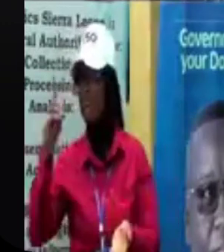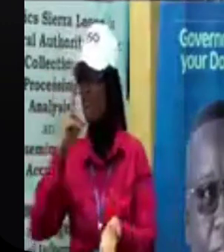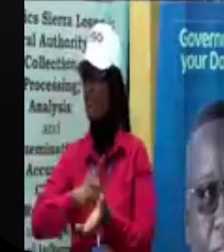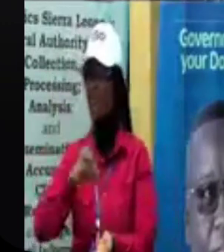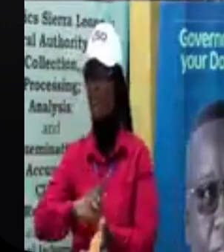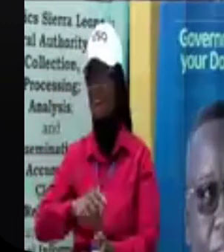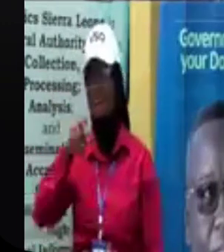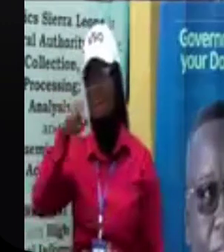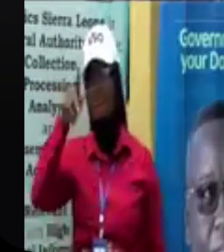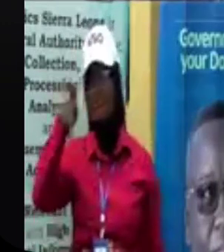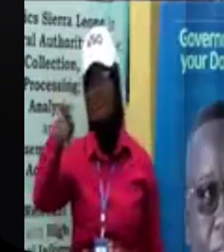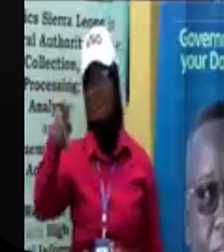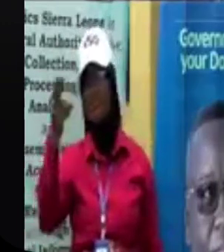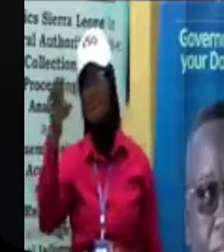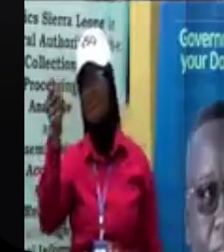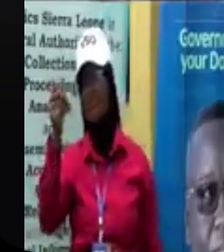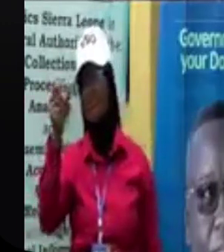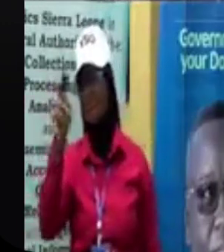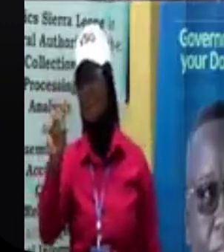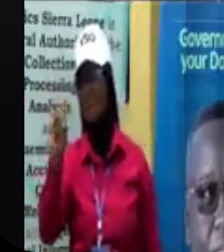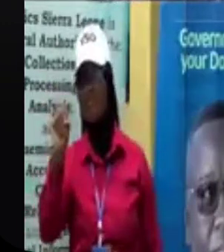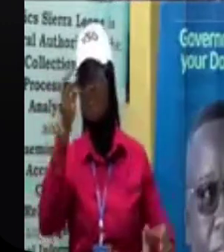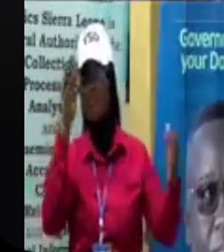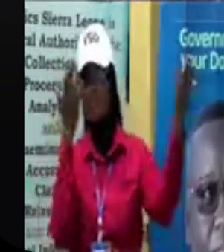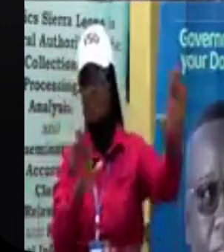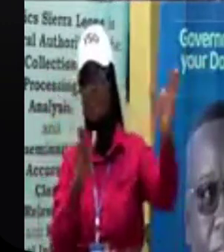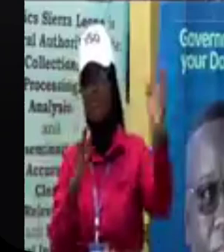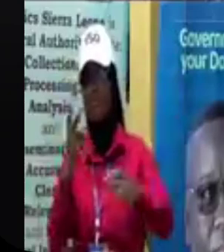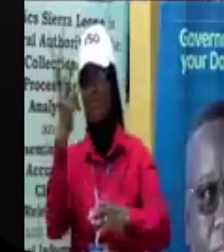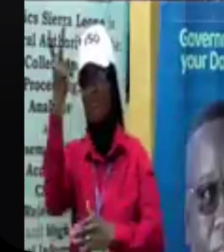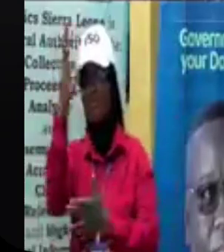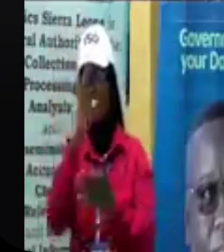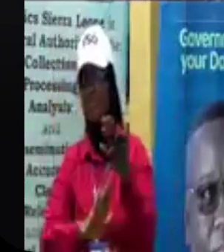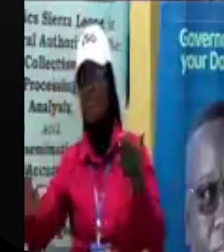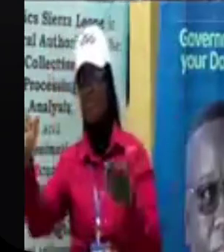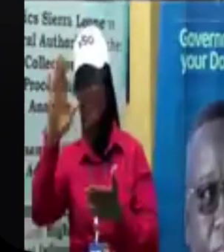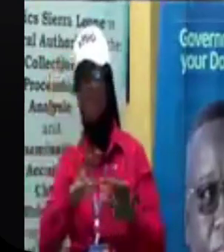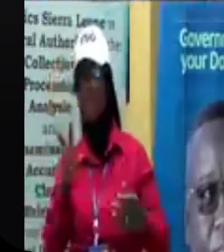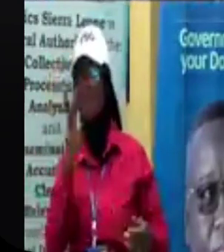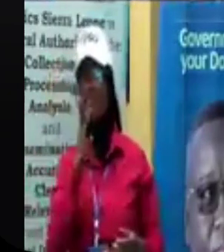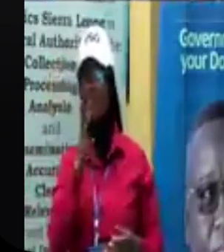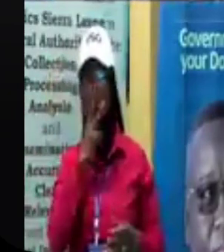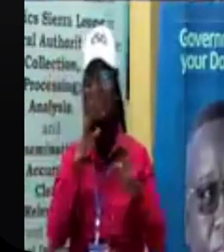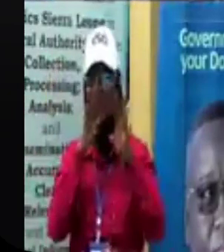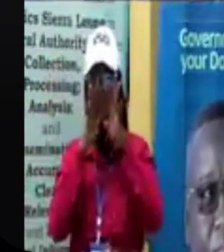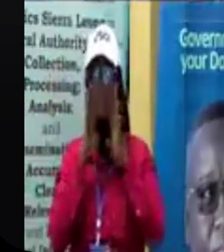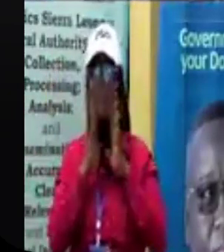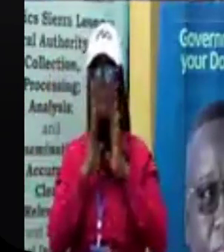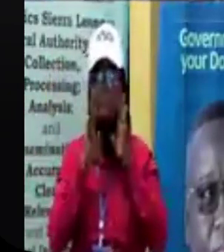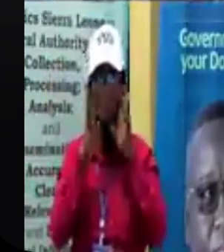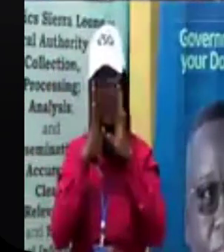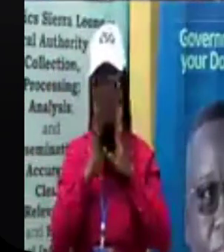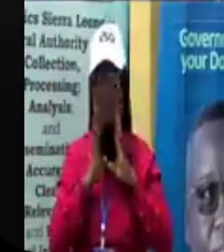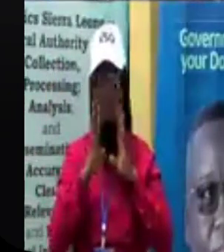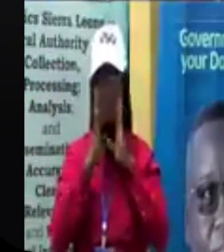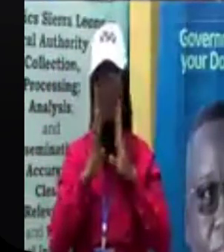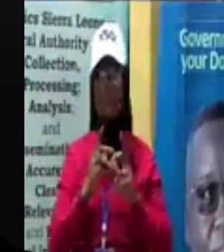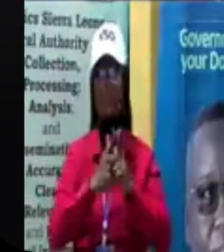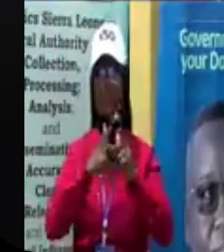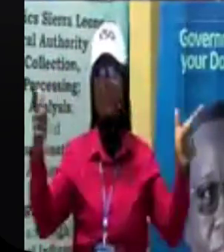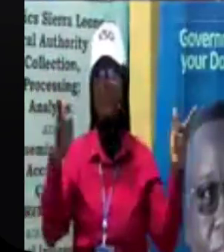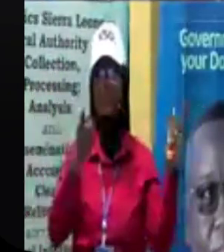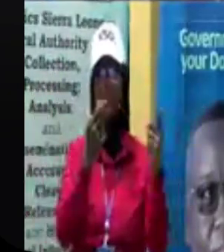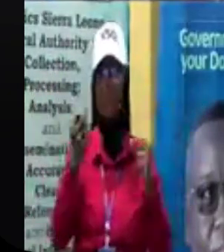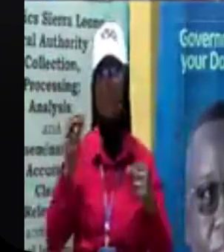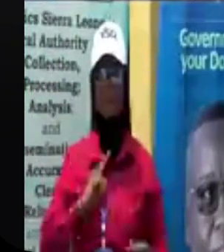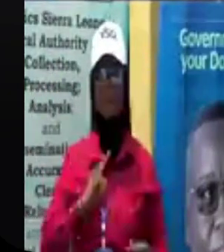only hemorrhagic doctor. He died in the 11 beginning. He stood at the college. Look where was they run me here. The previous government didn't do anything